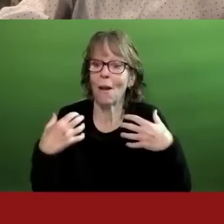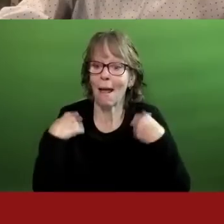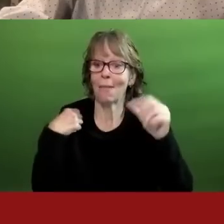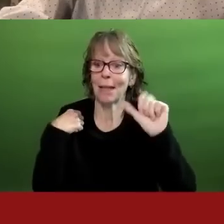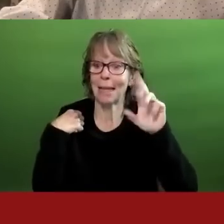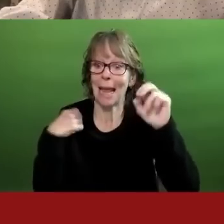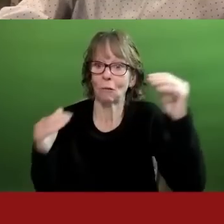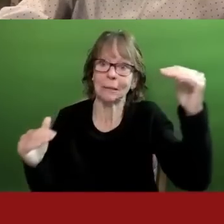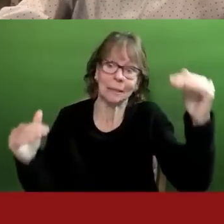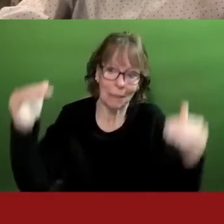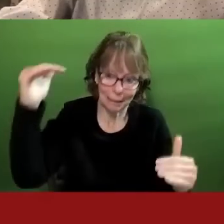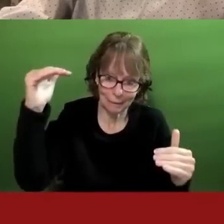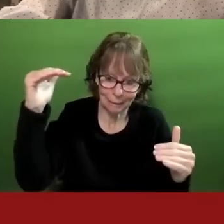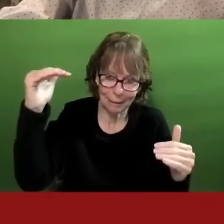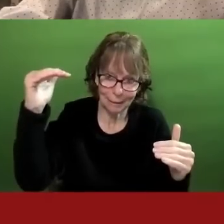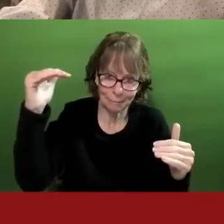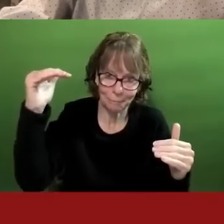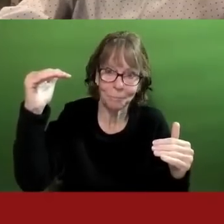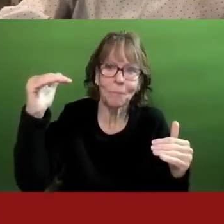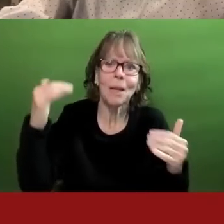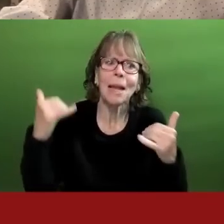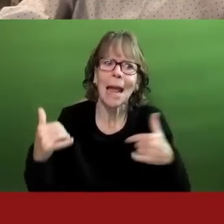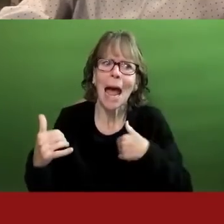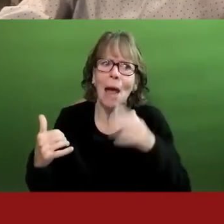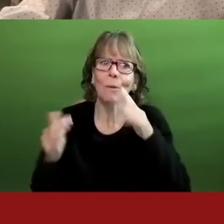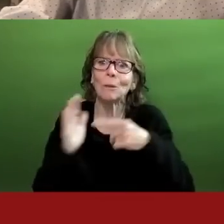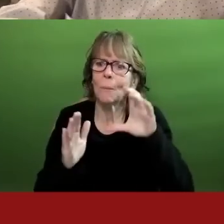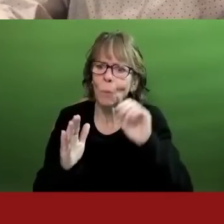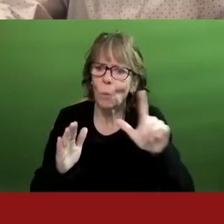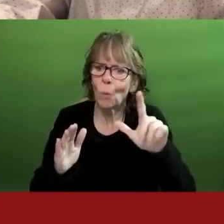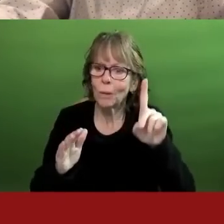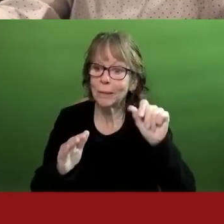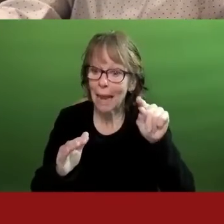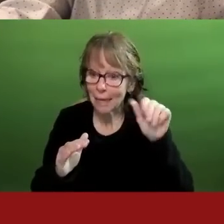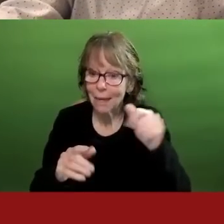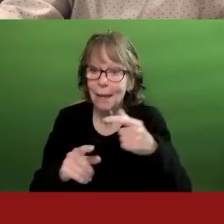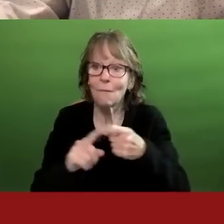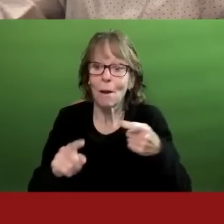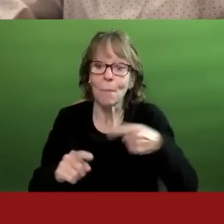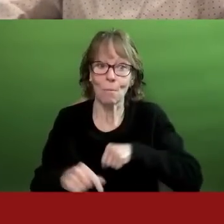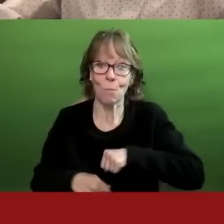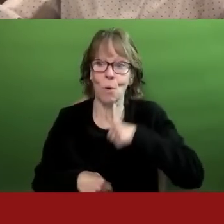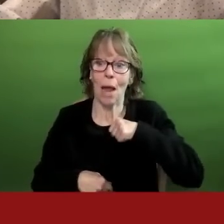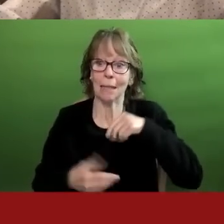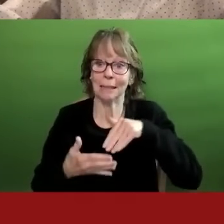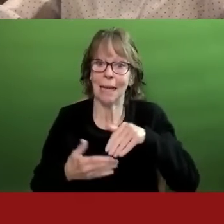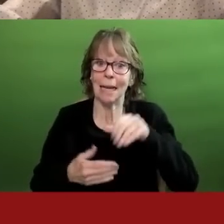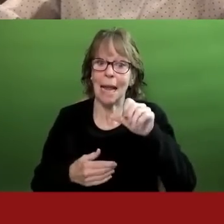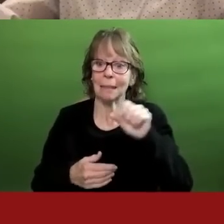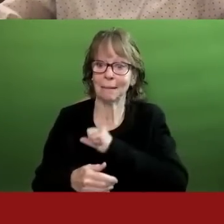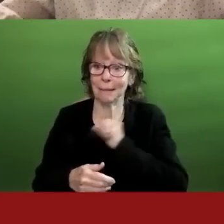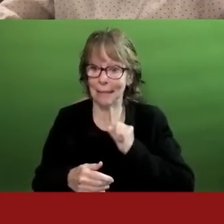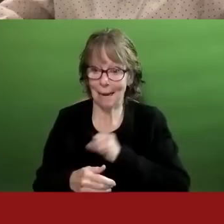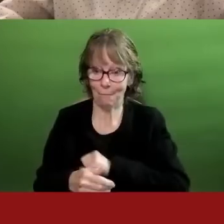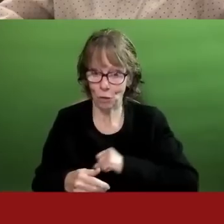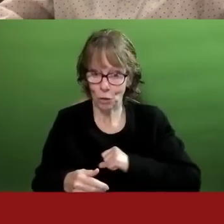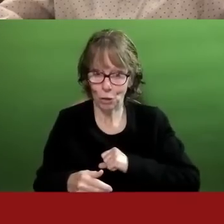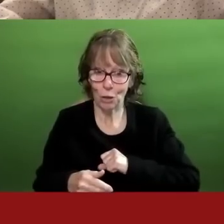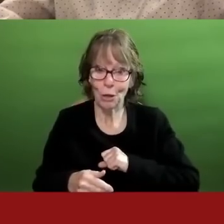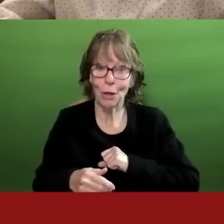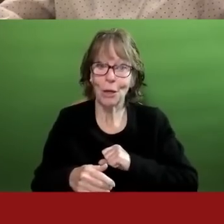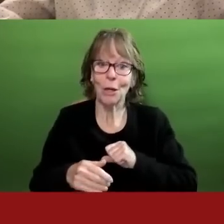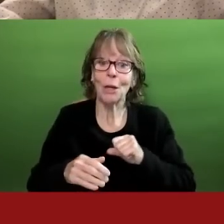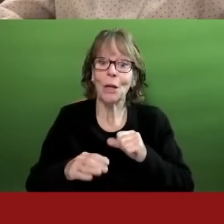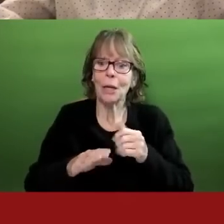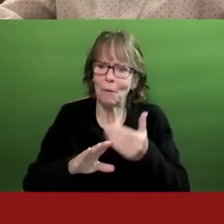to do in the next several slides is share some really cool data from the PRIDE study here at Stanford. But before I jump into kind